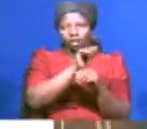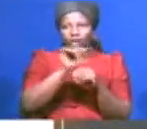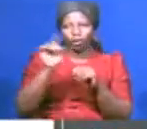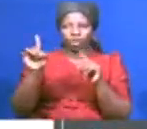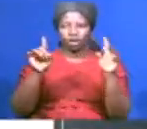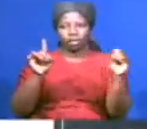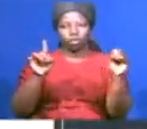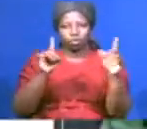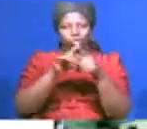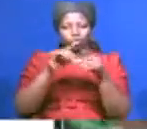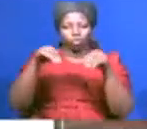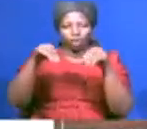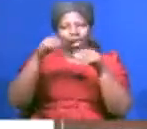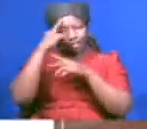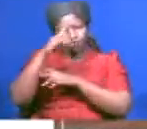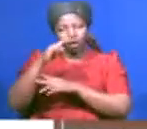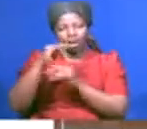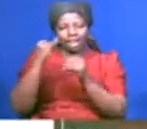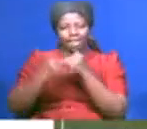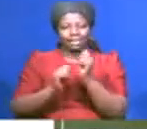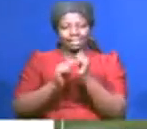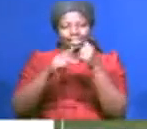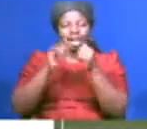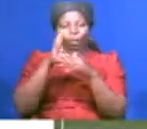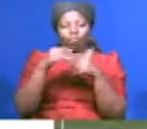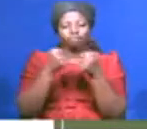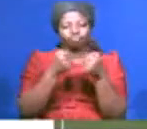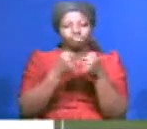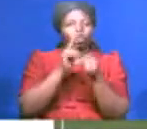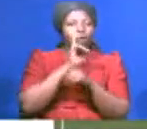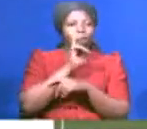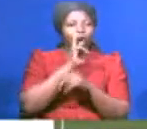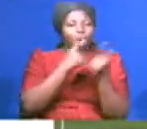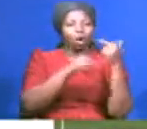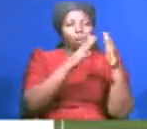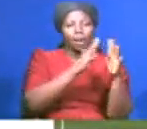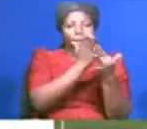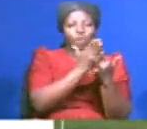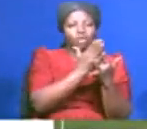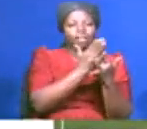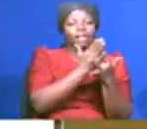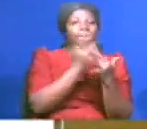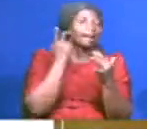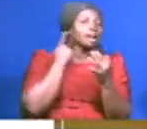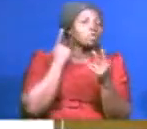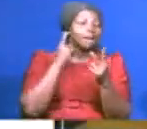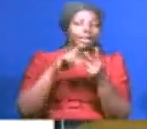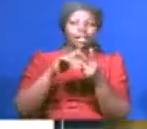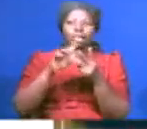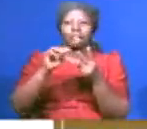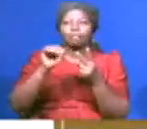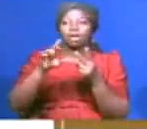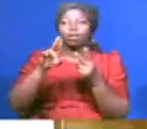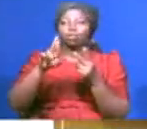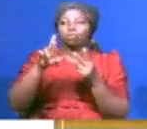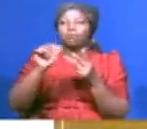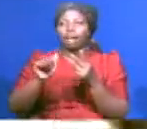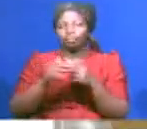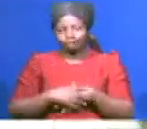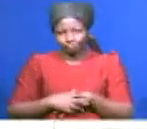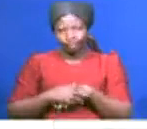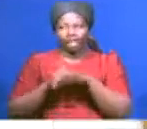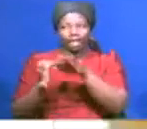16 and will face the winner of tomorrow's match between Marula and Kariobangi Sharks. Ulinzi Stars defeated Kajado 2-0